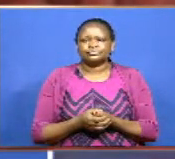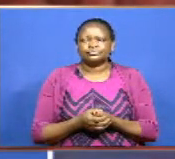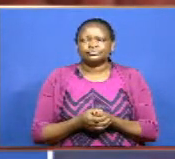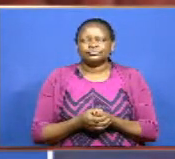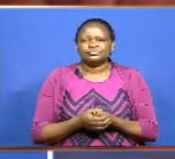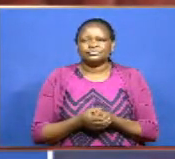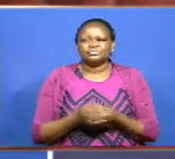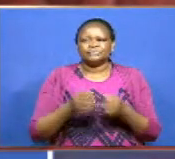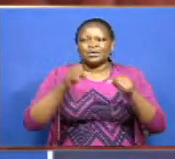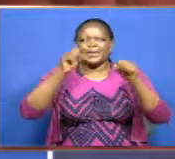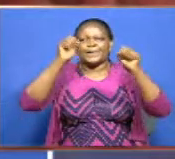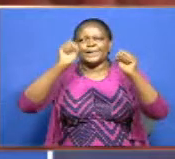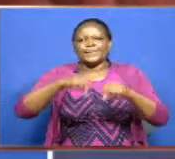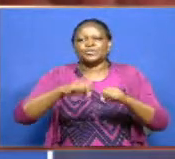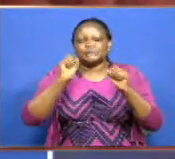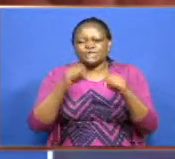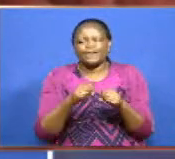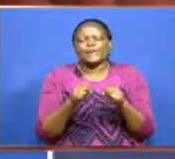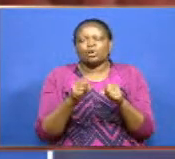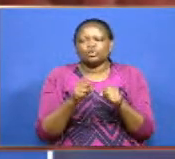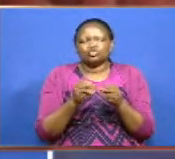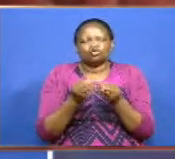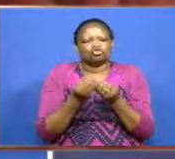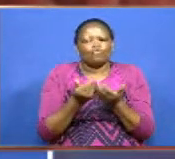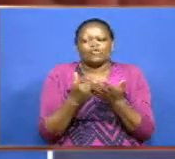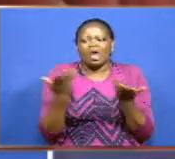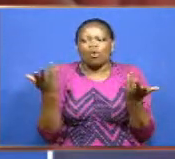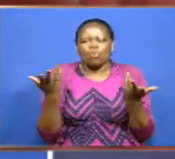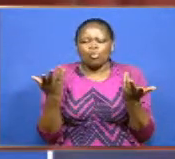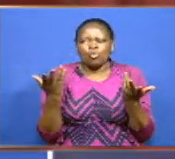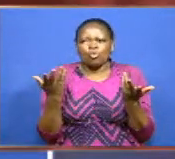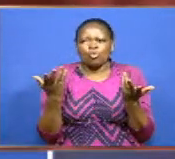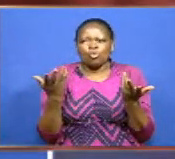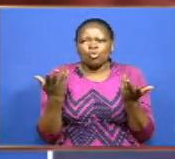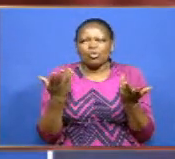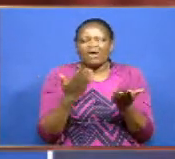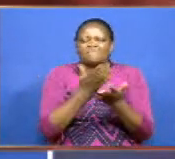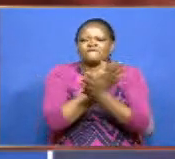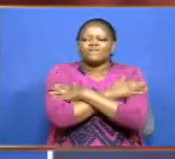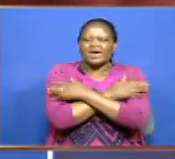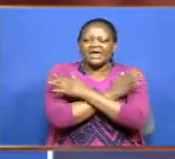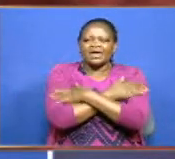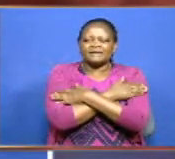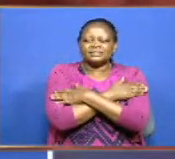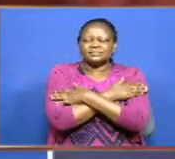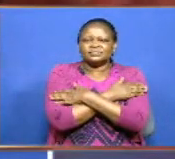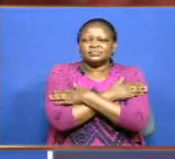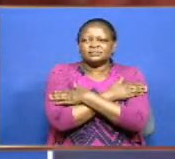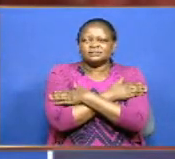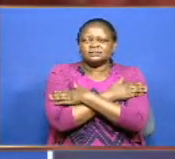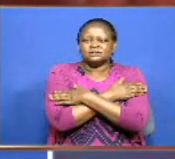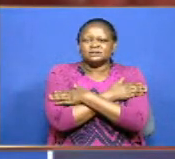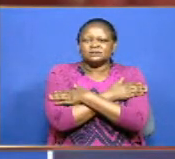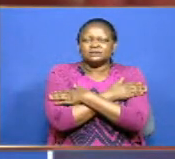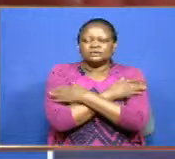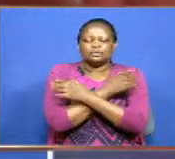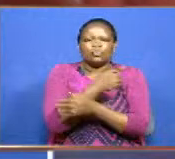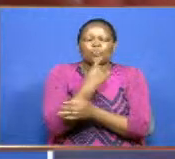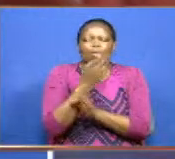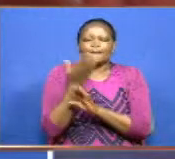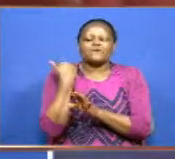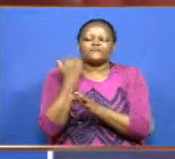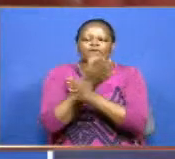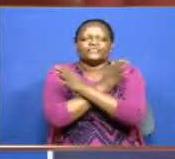How are you going to handle the friends whom were your